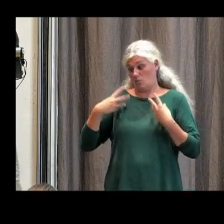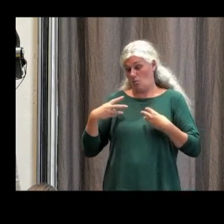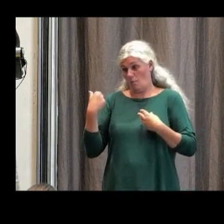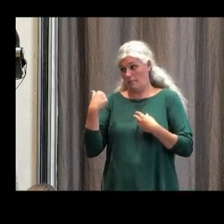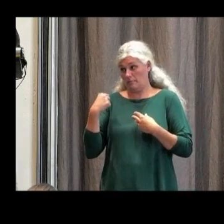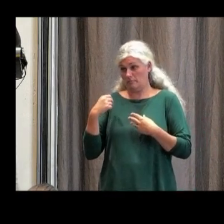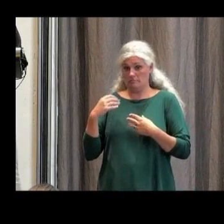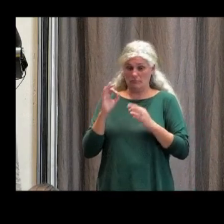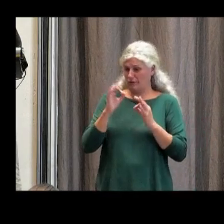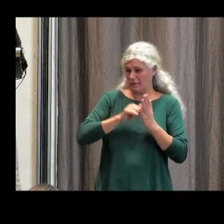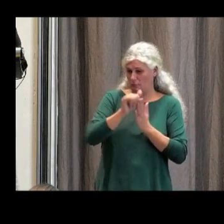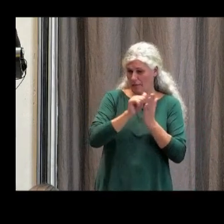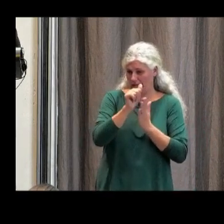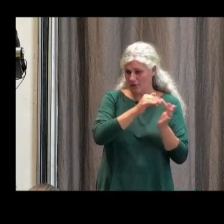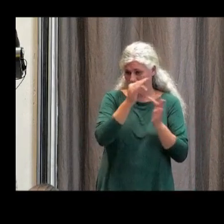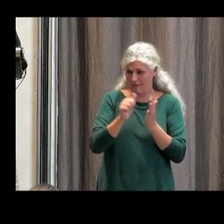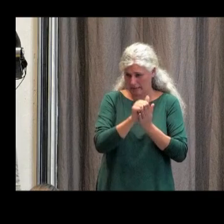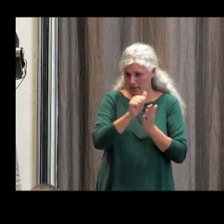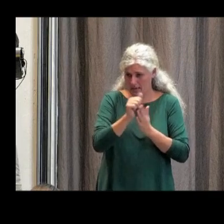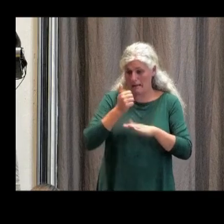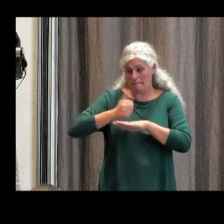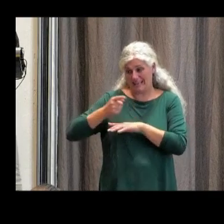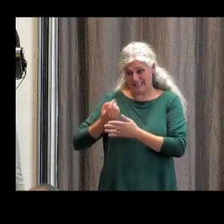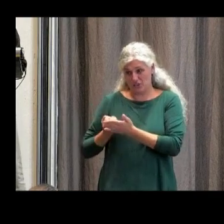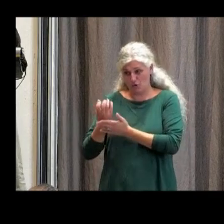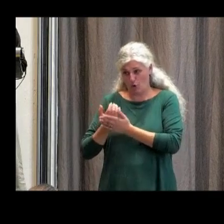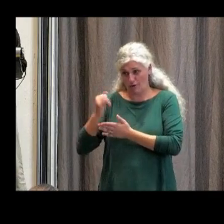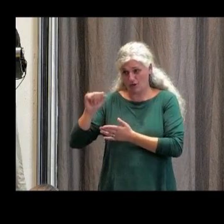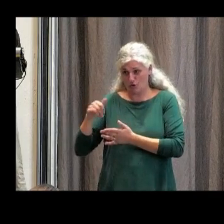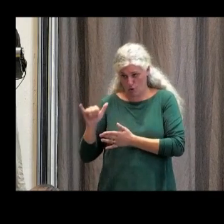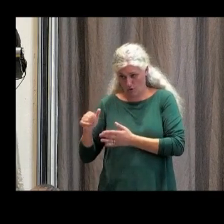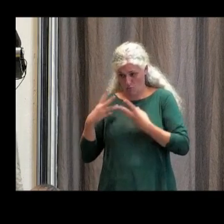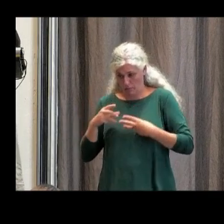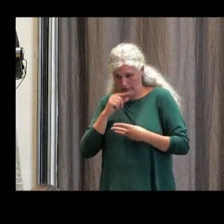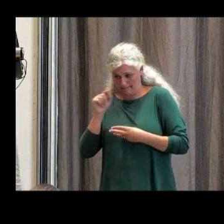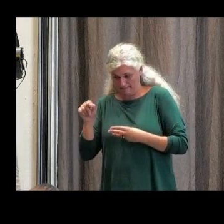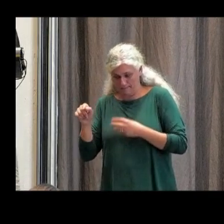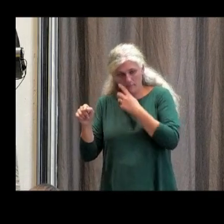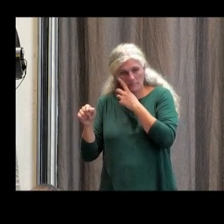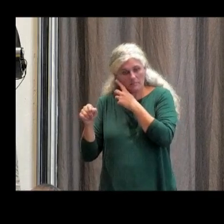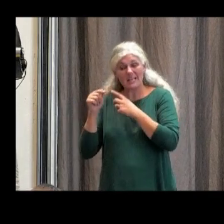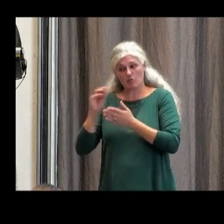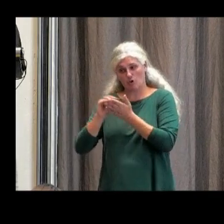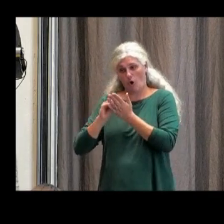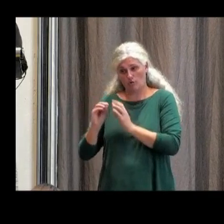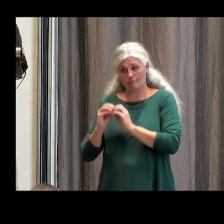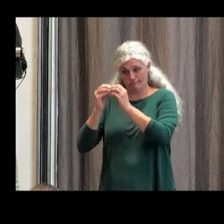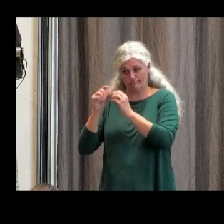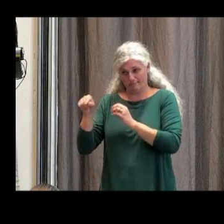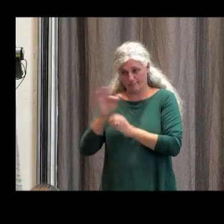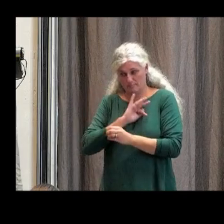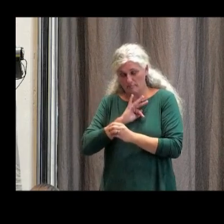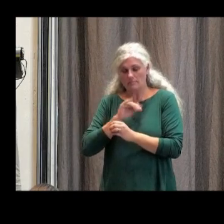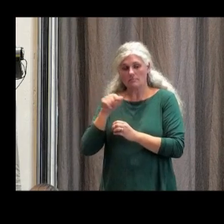an excellent paper came out based on this, of which Joy was an author,